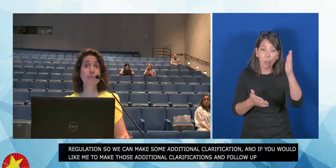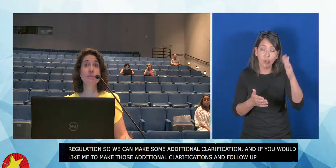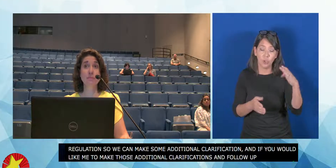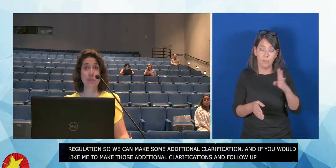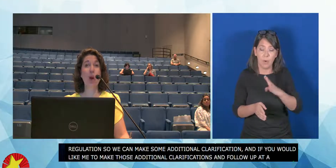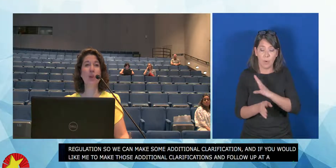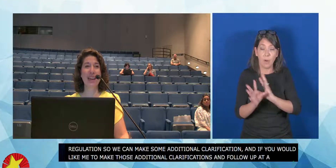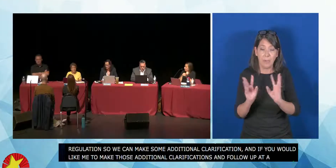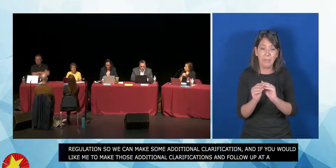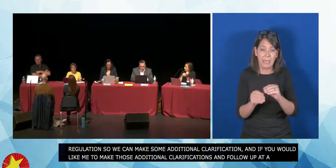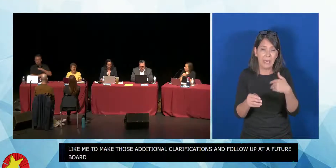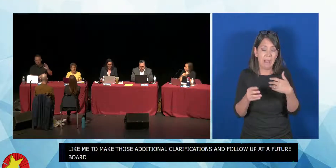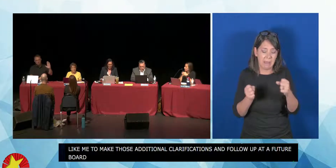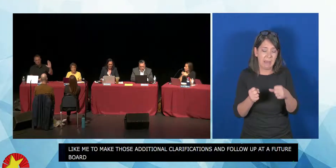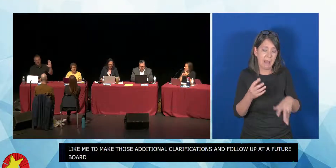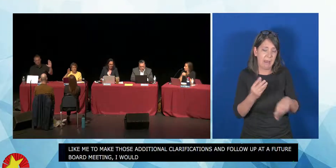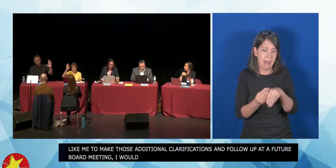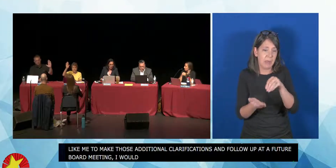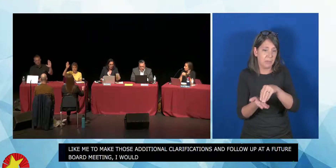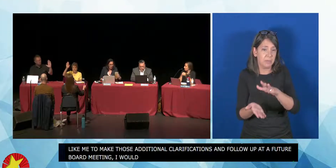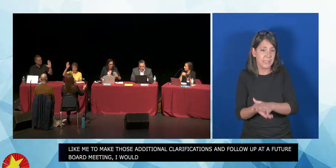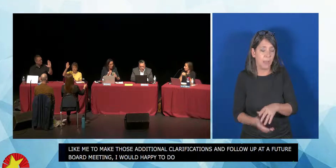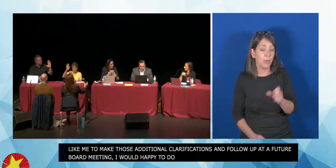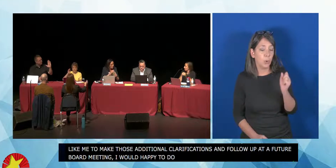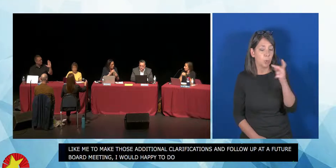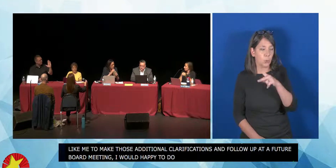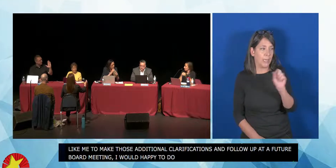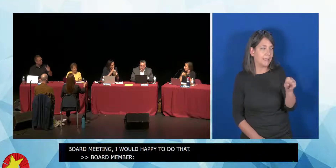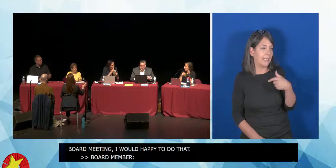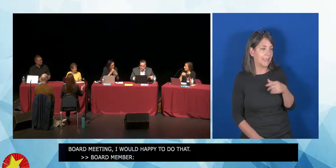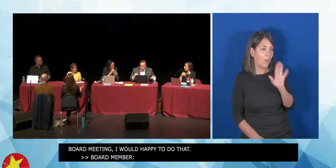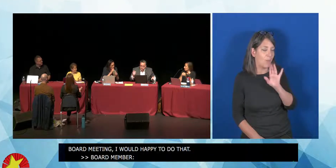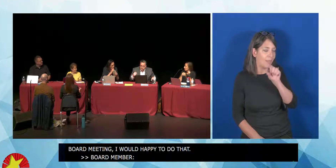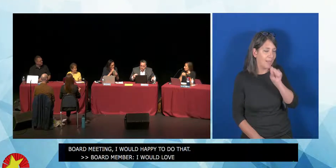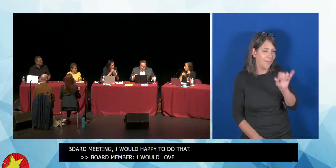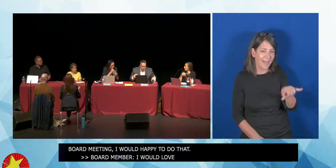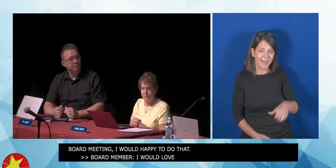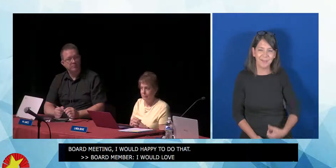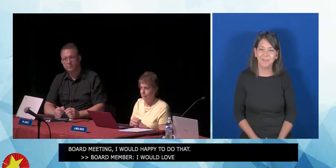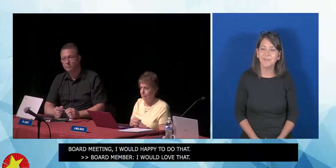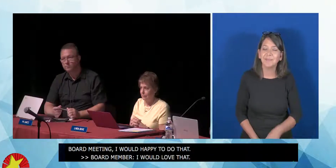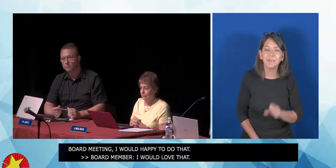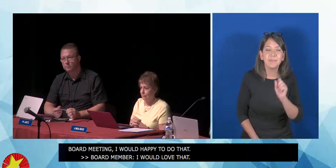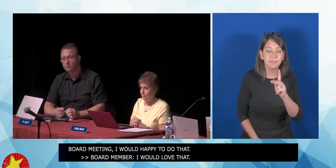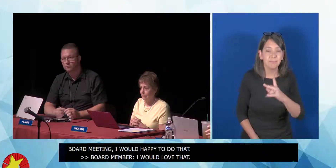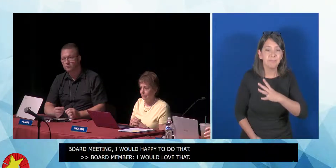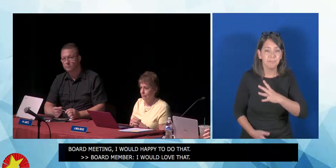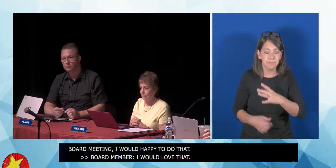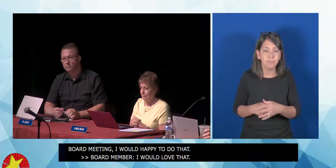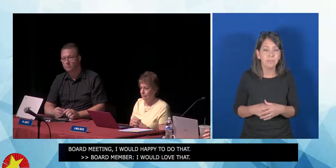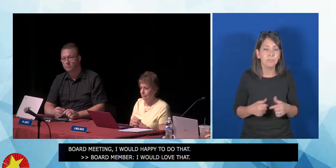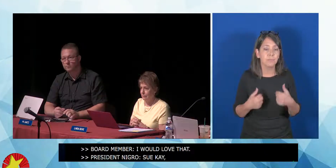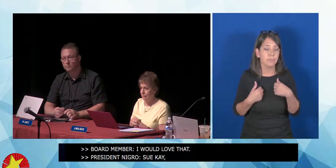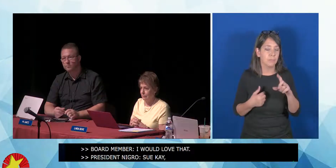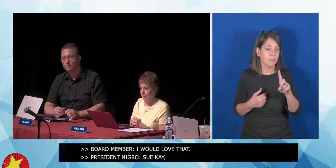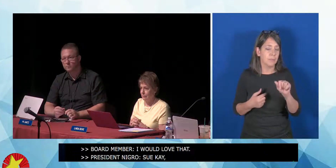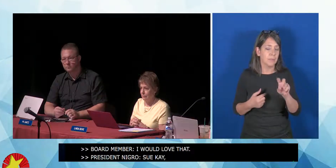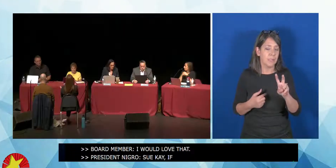would love that. Thank you. Okay. Suki, if I may just give the board some